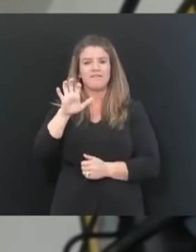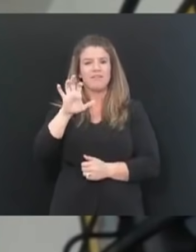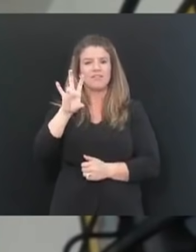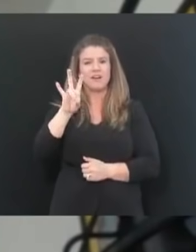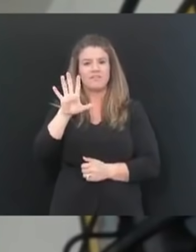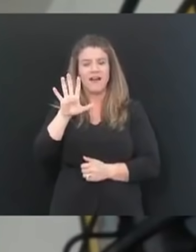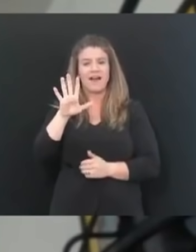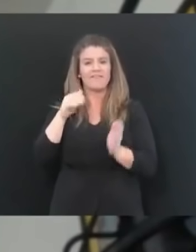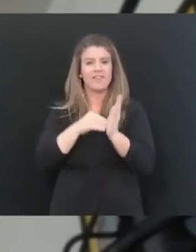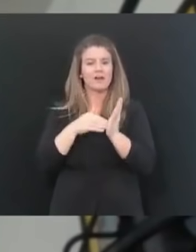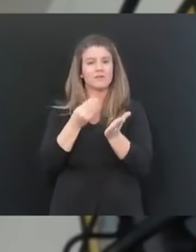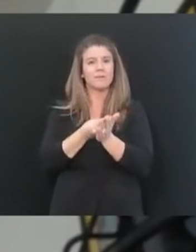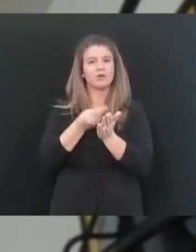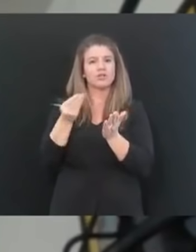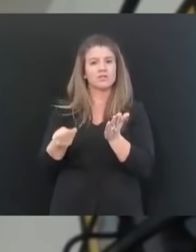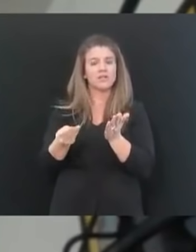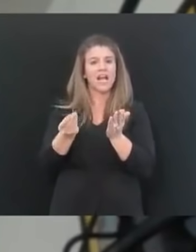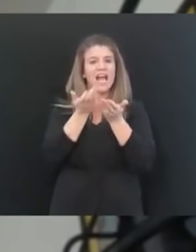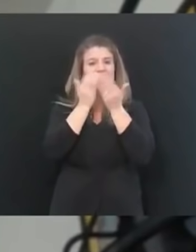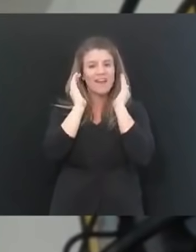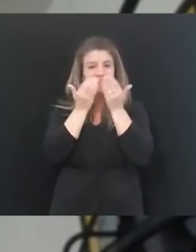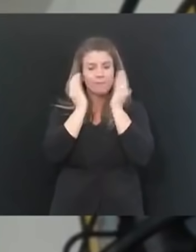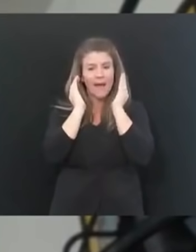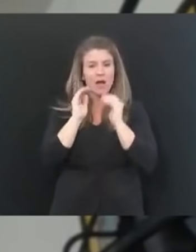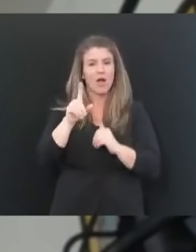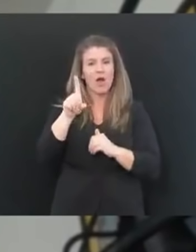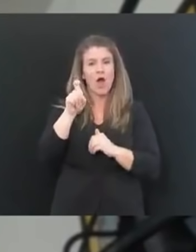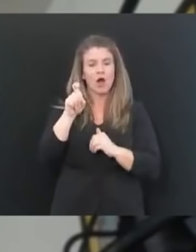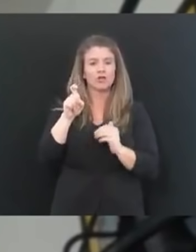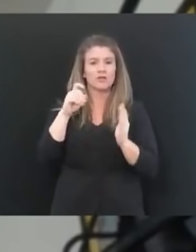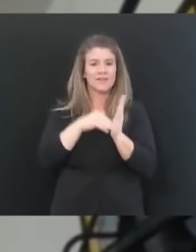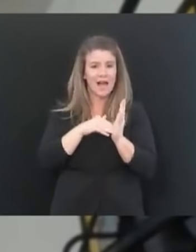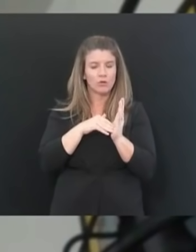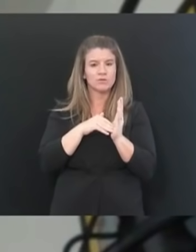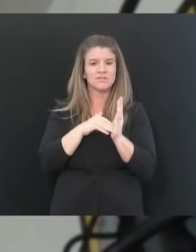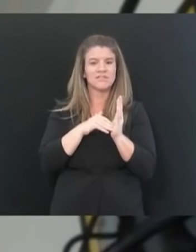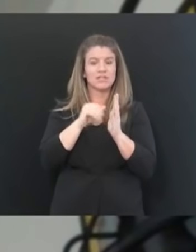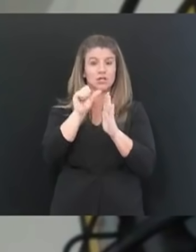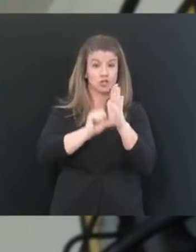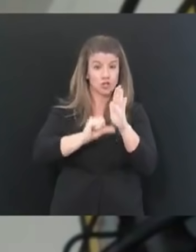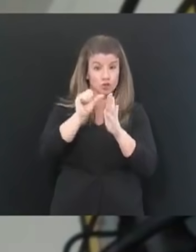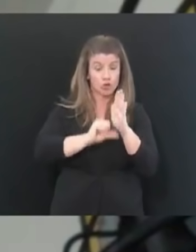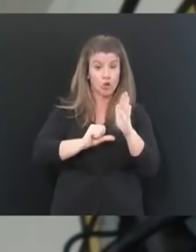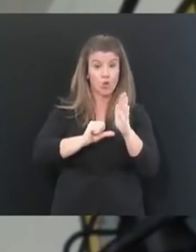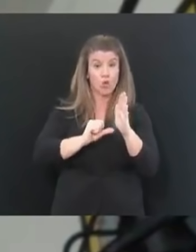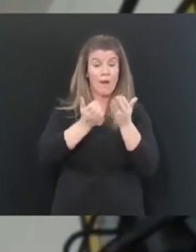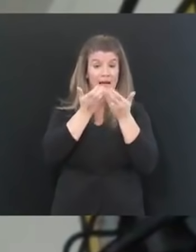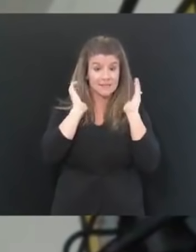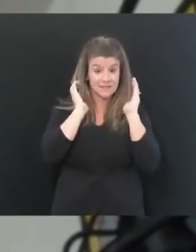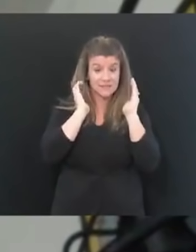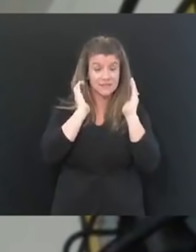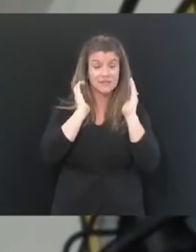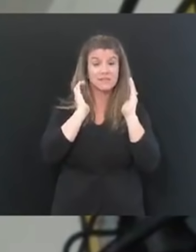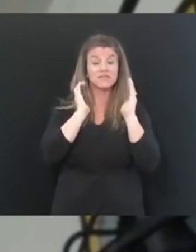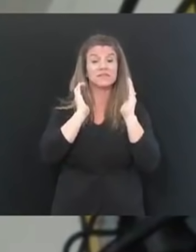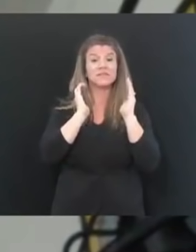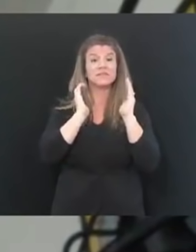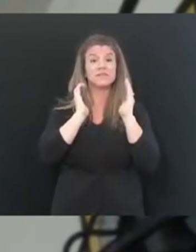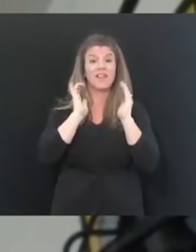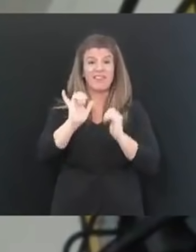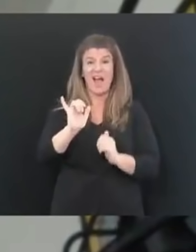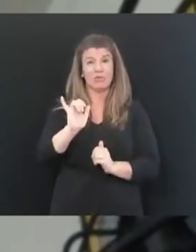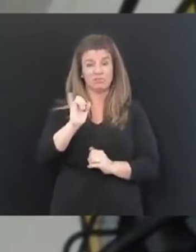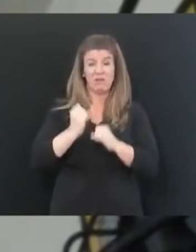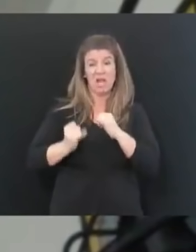$575,000 purchase of face masks, 100,000 surgical masks, and that was back at the